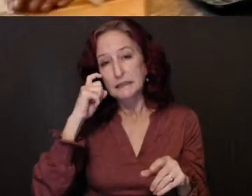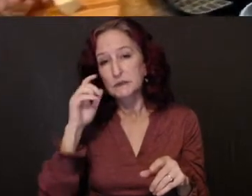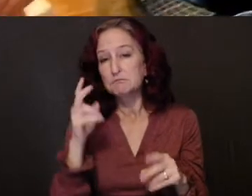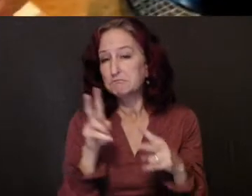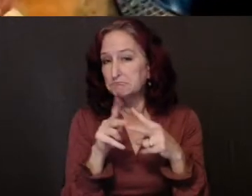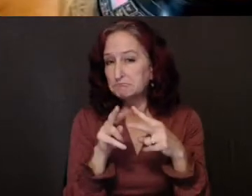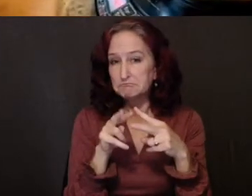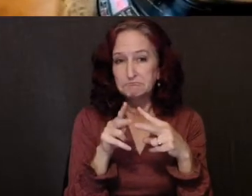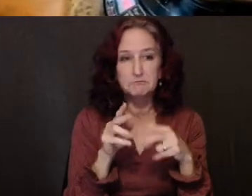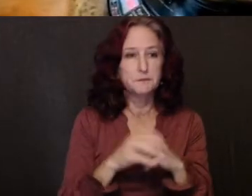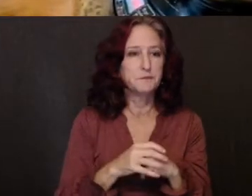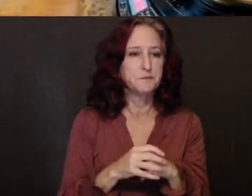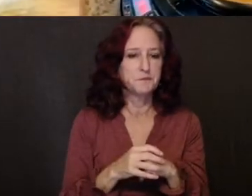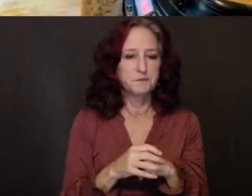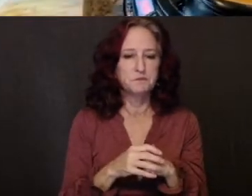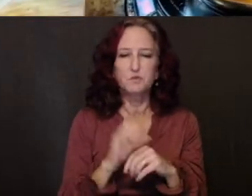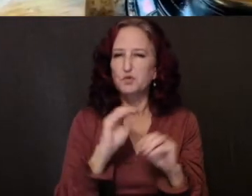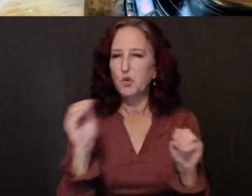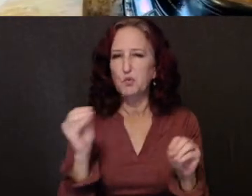I take